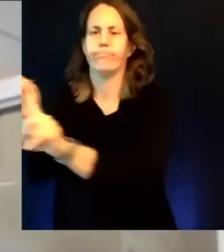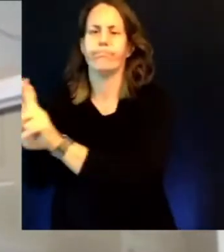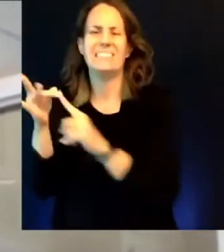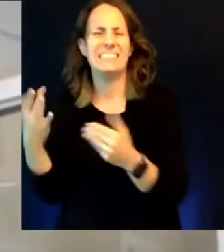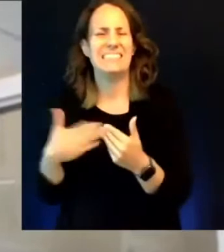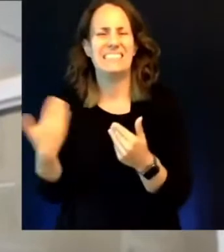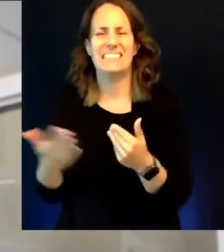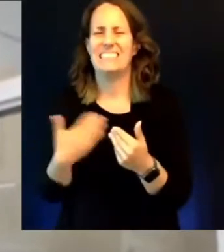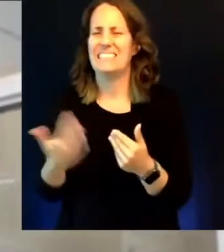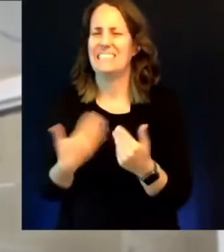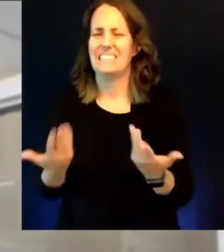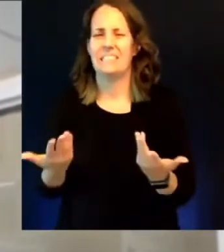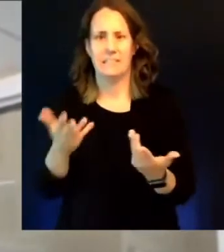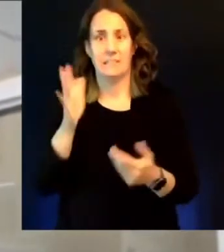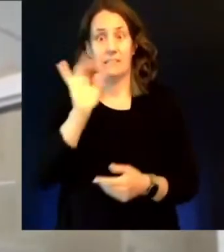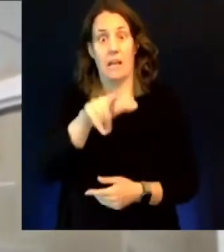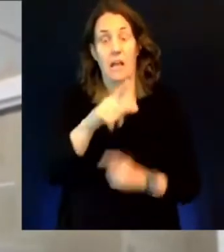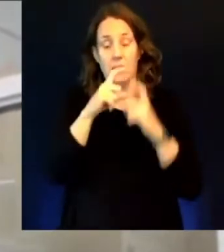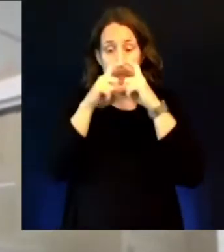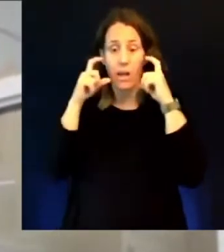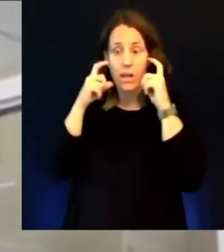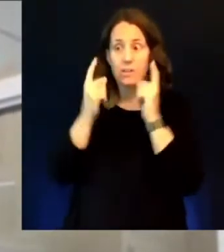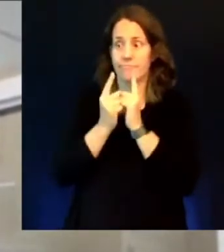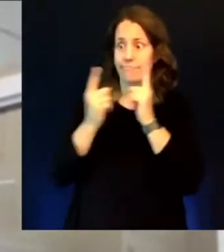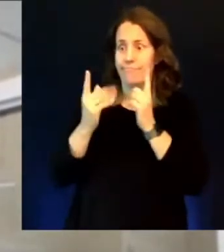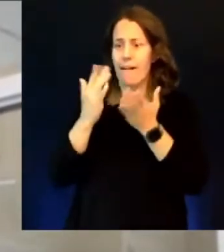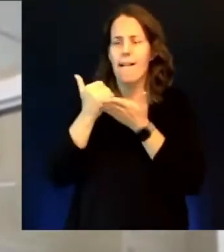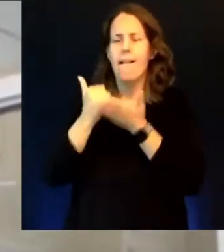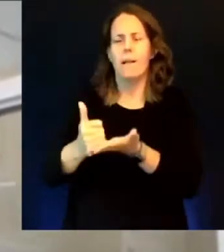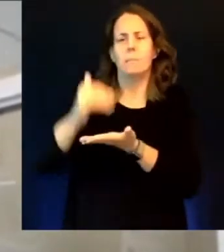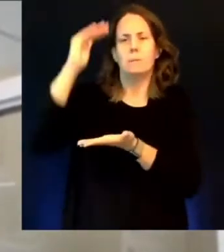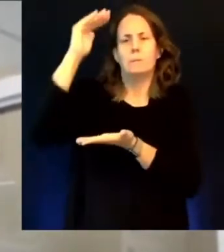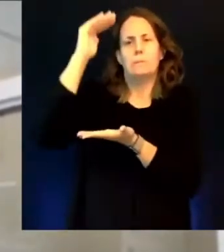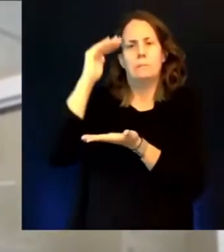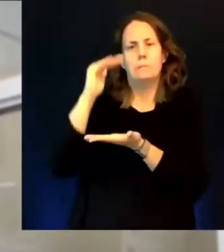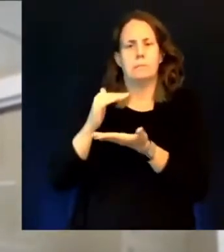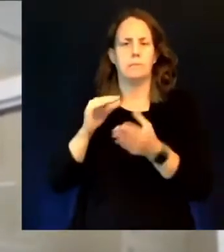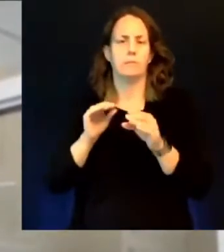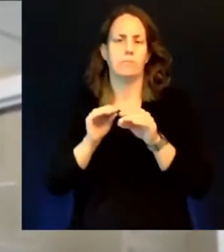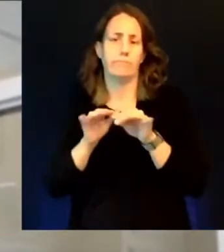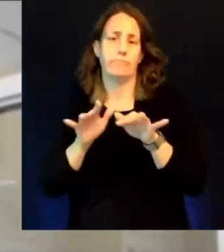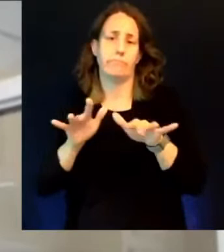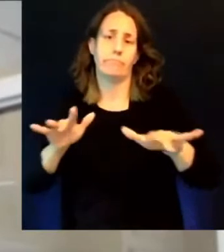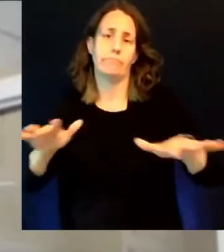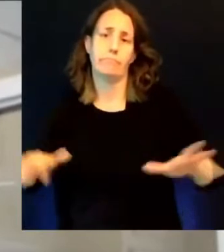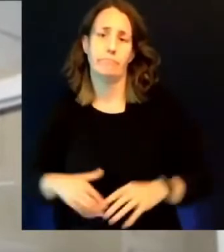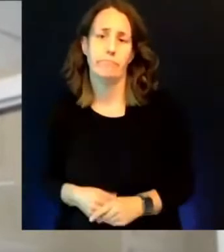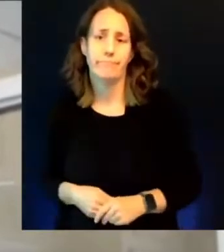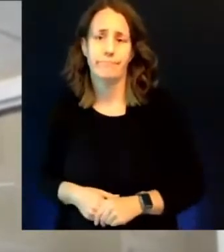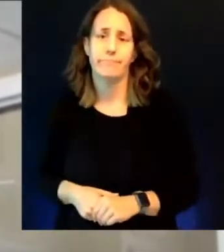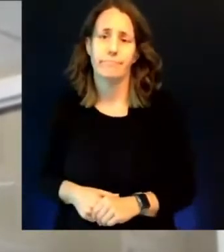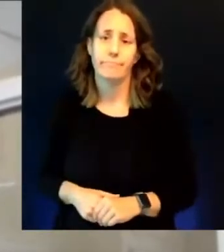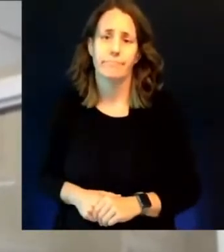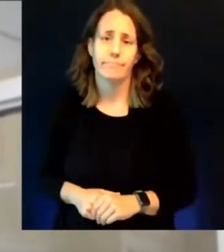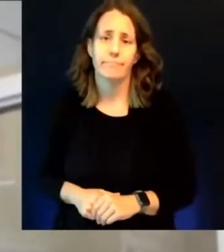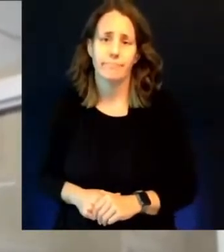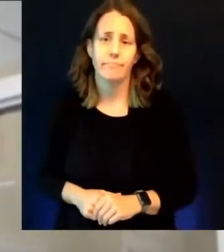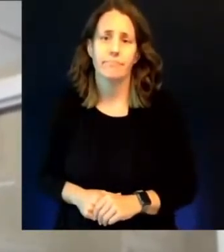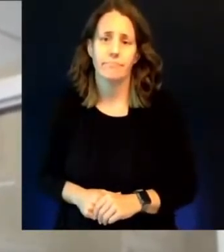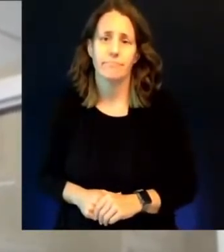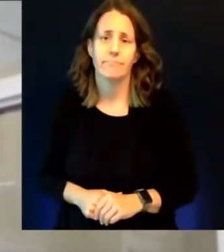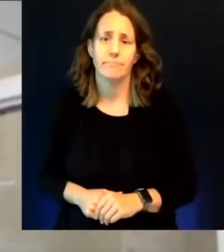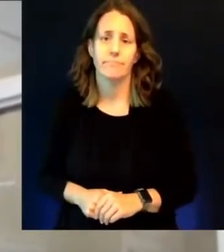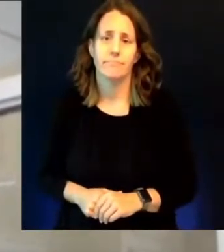spread. And with people dying from this pandemic, it should be in all of our interest to do the things we can